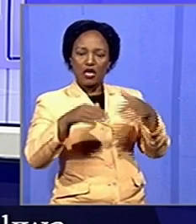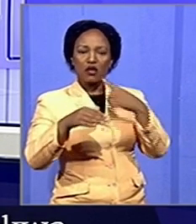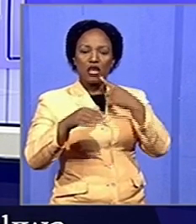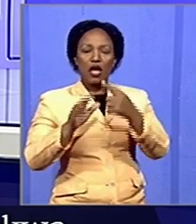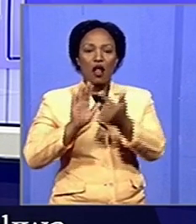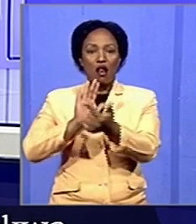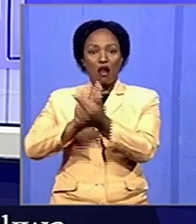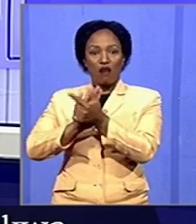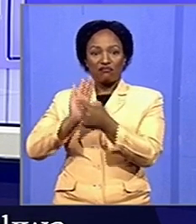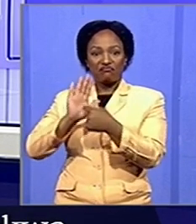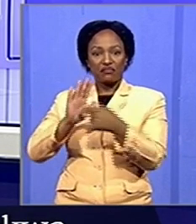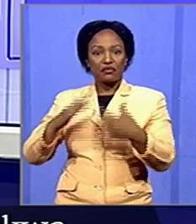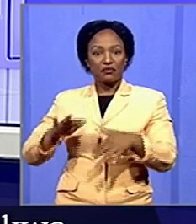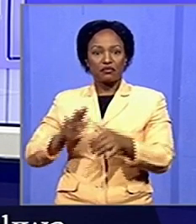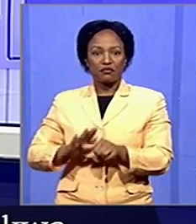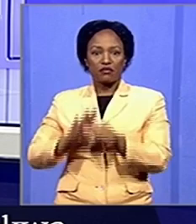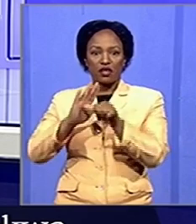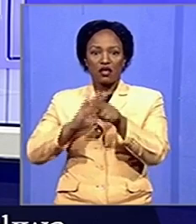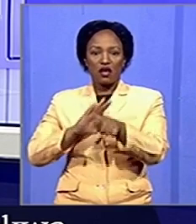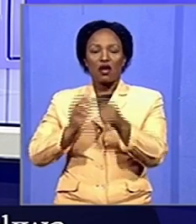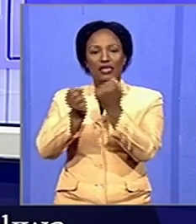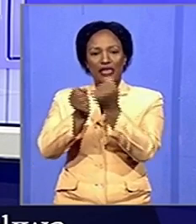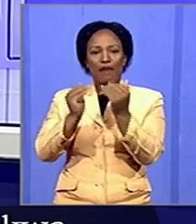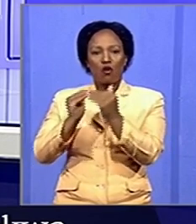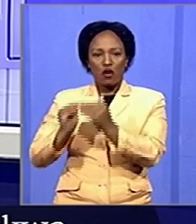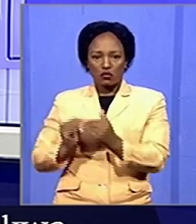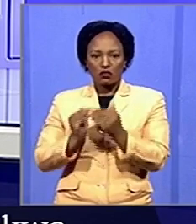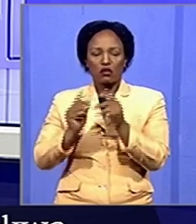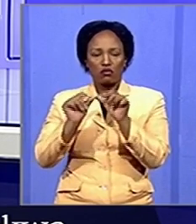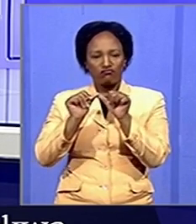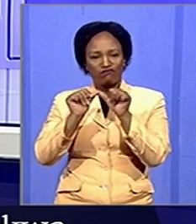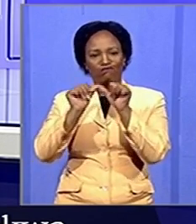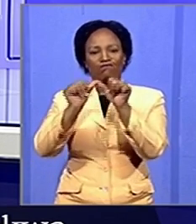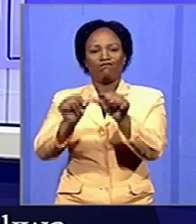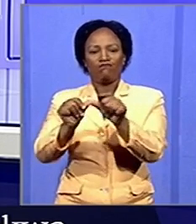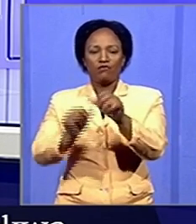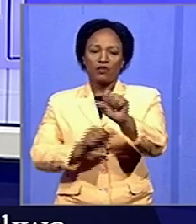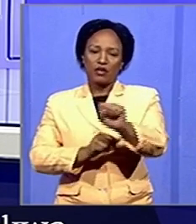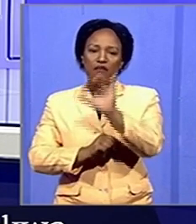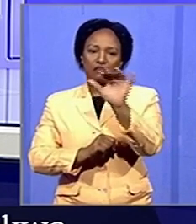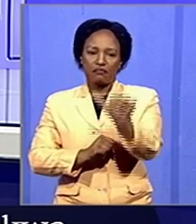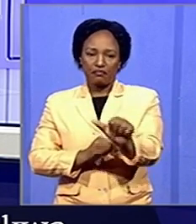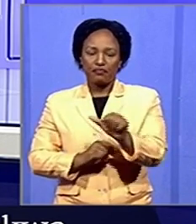bohlokwa kgolong ya ntshetsopele ya demokrasi ya Afrika Borwa.